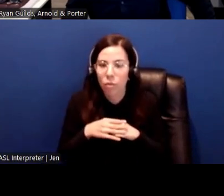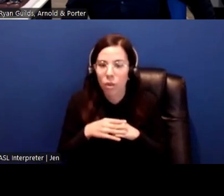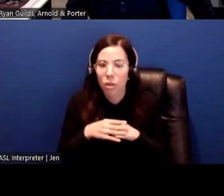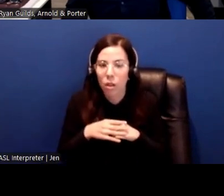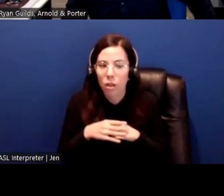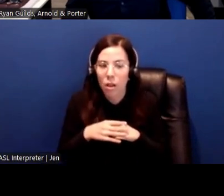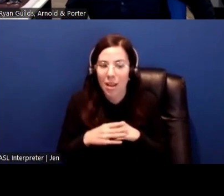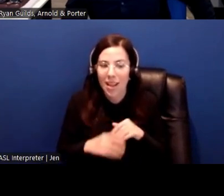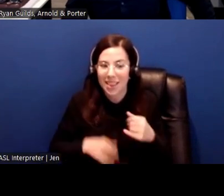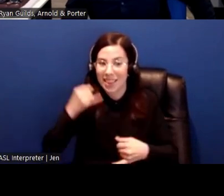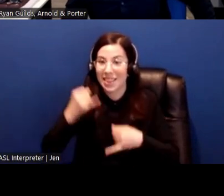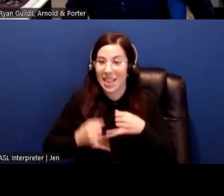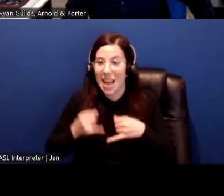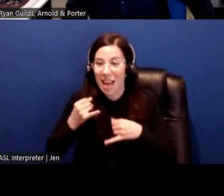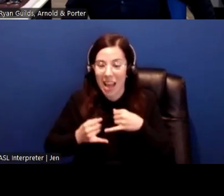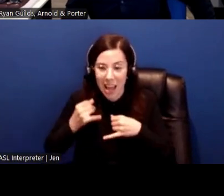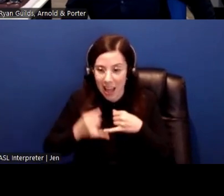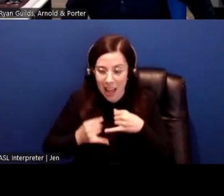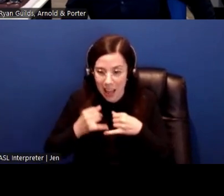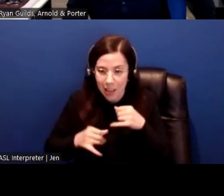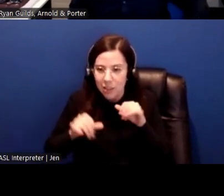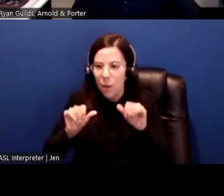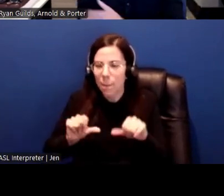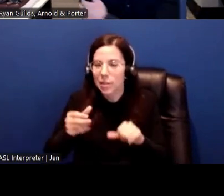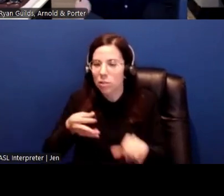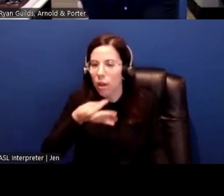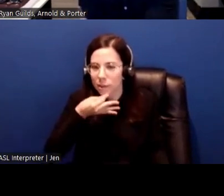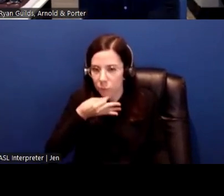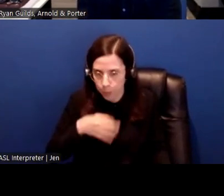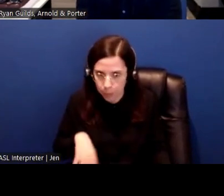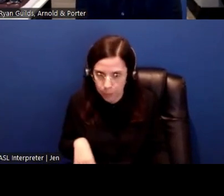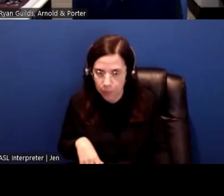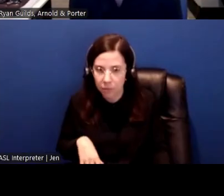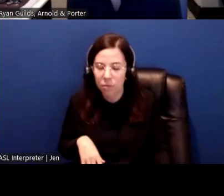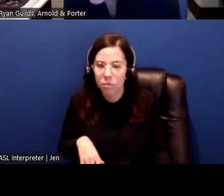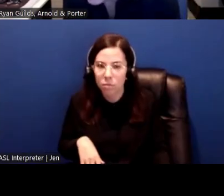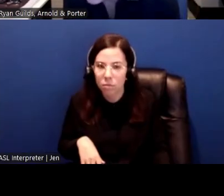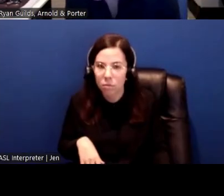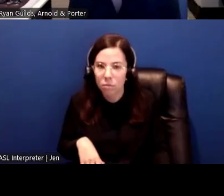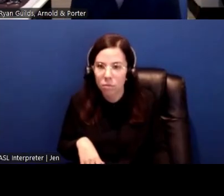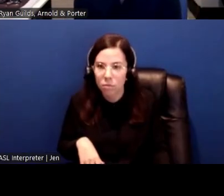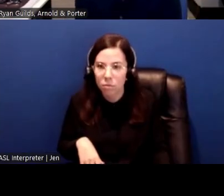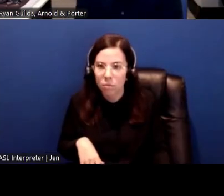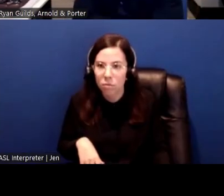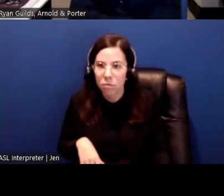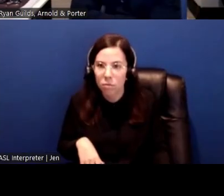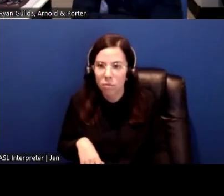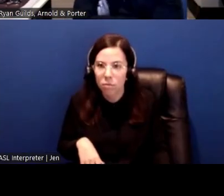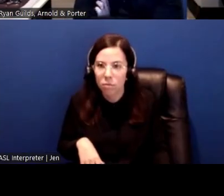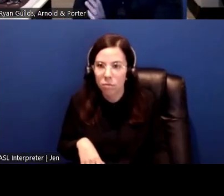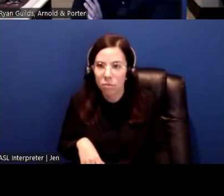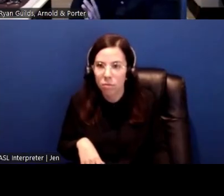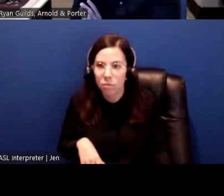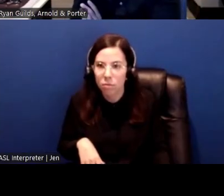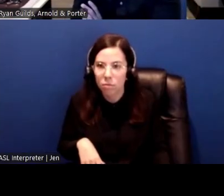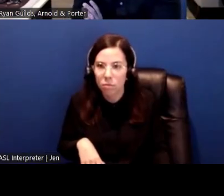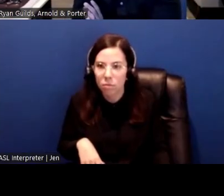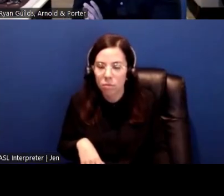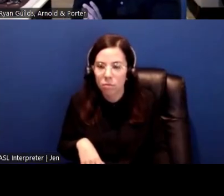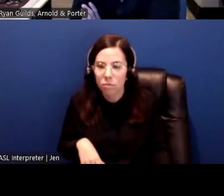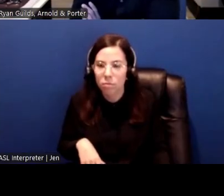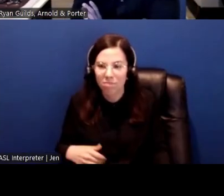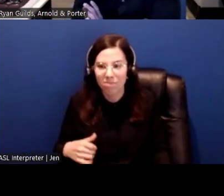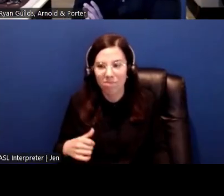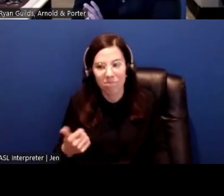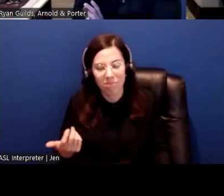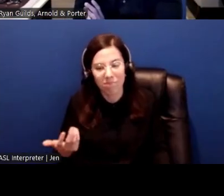then lastly, our potential experts. So it is common in the military, more so in the Air Force than elsewhere,